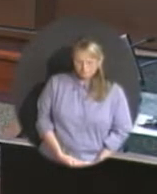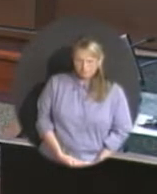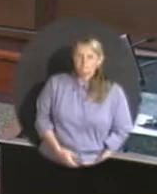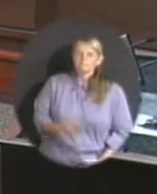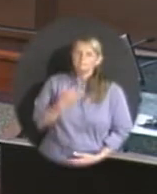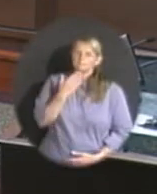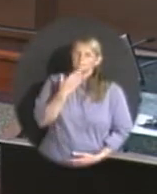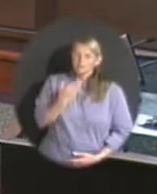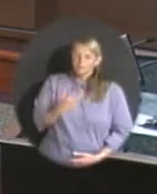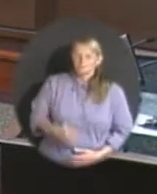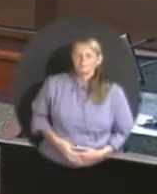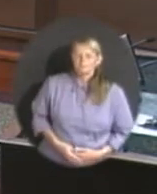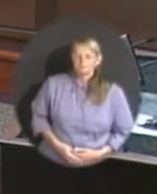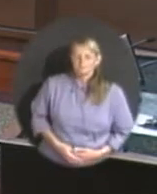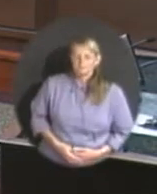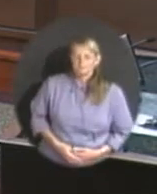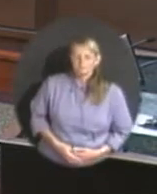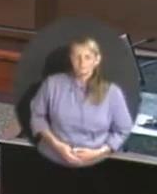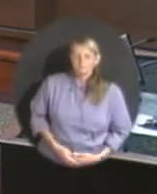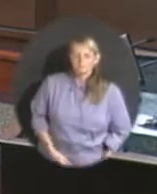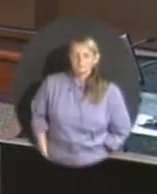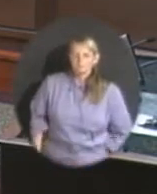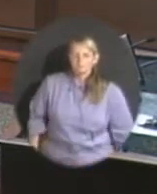Thank you.